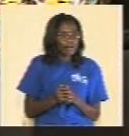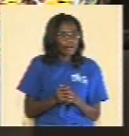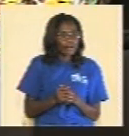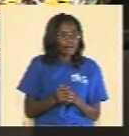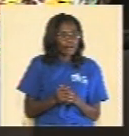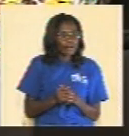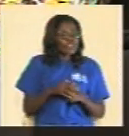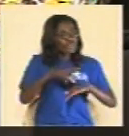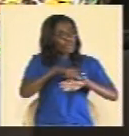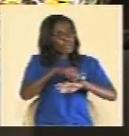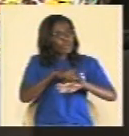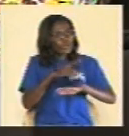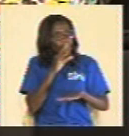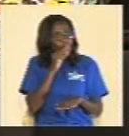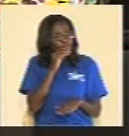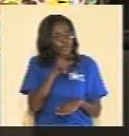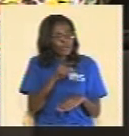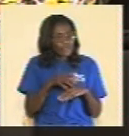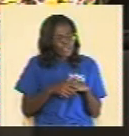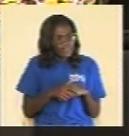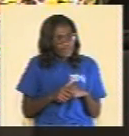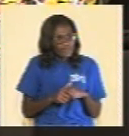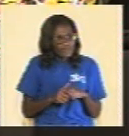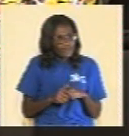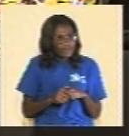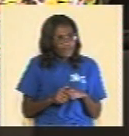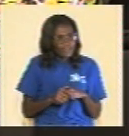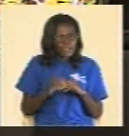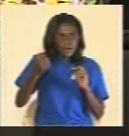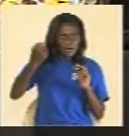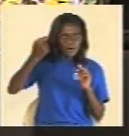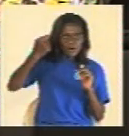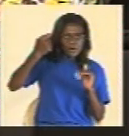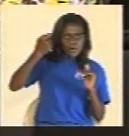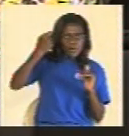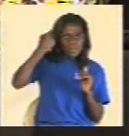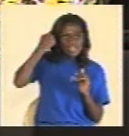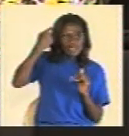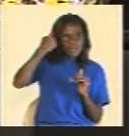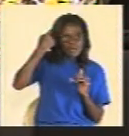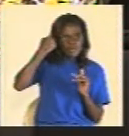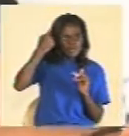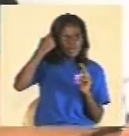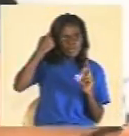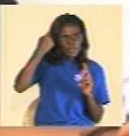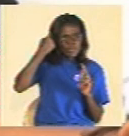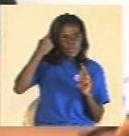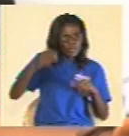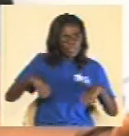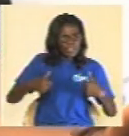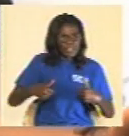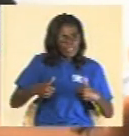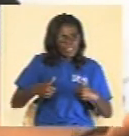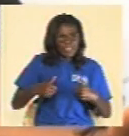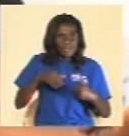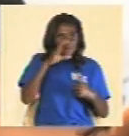about awareness. This brings me to the fact that the Ministry of Health and Social Services cannot do this on their own. How would you like